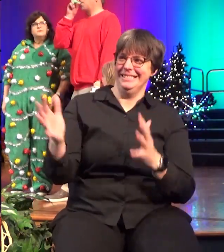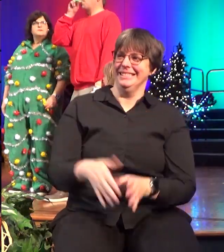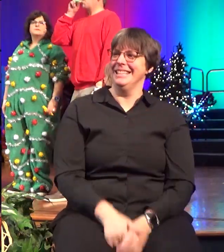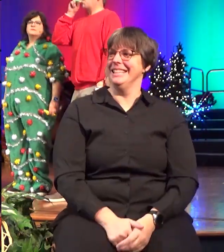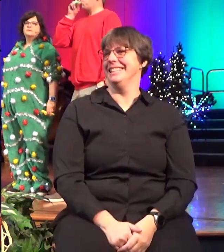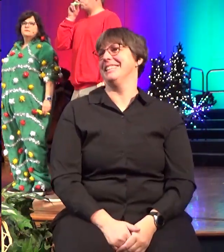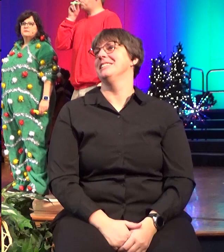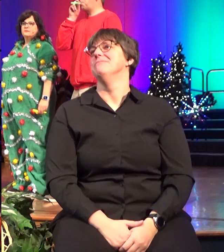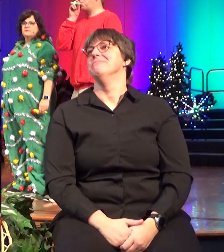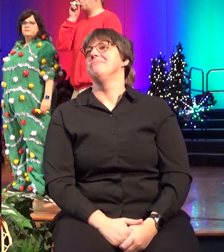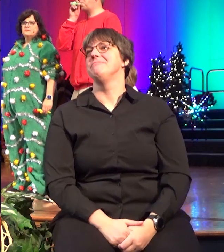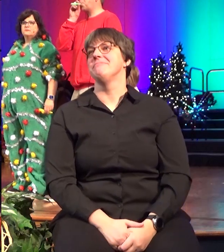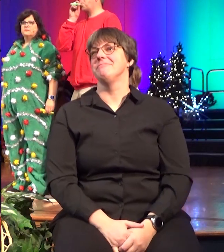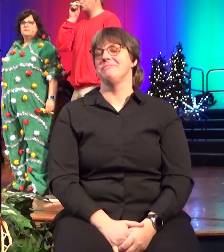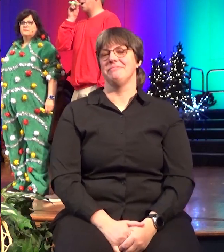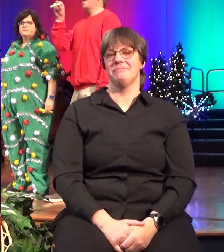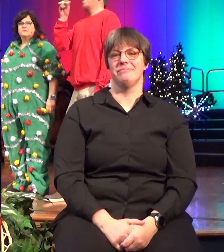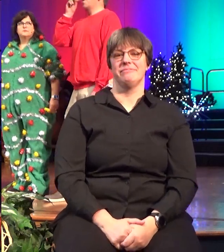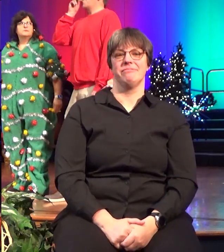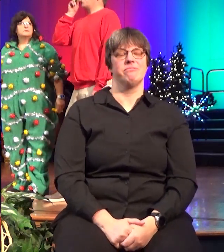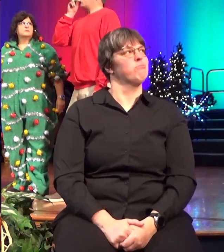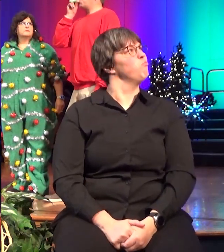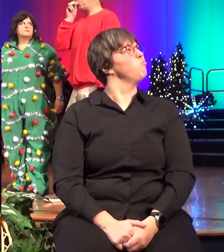All right.